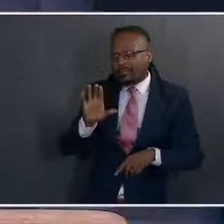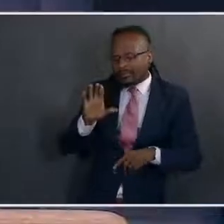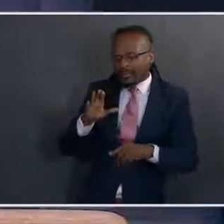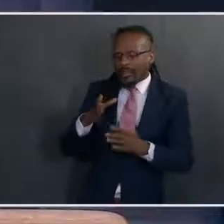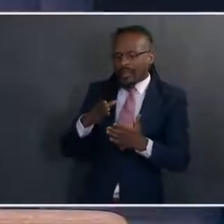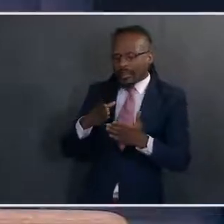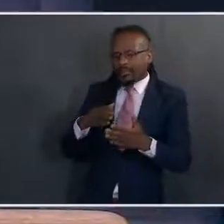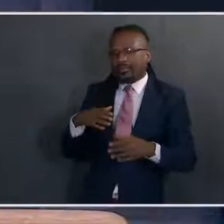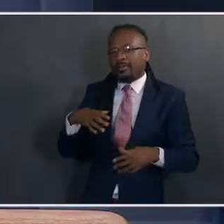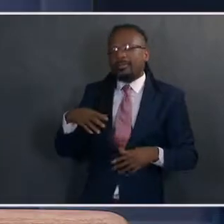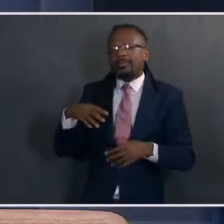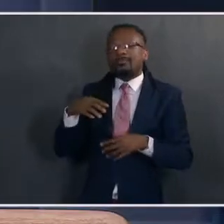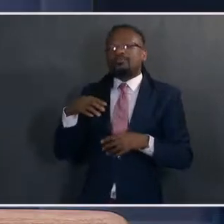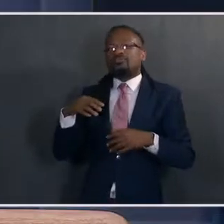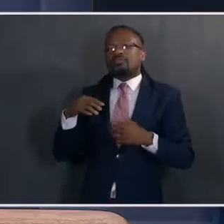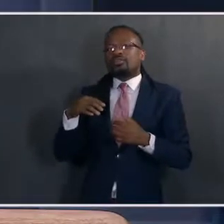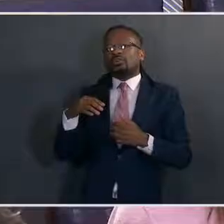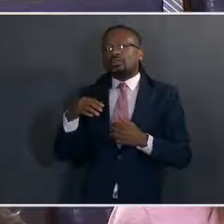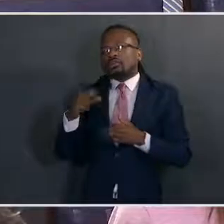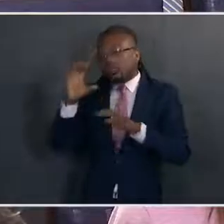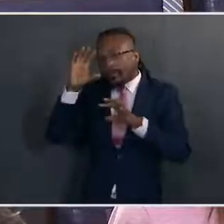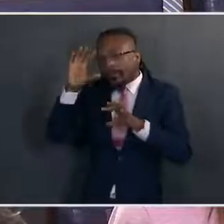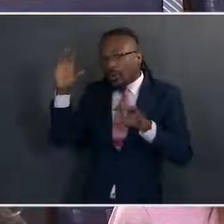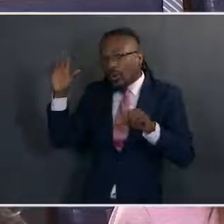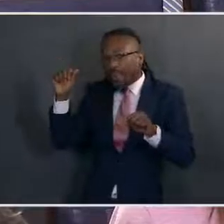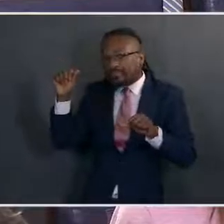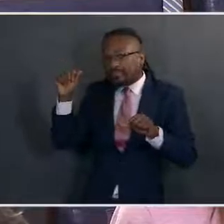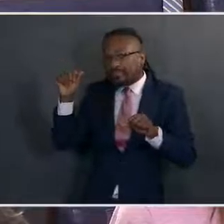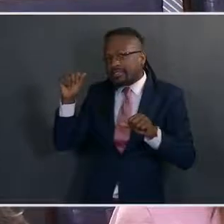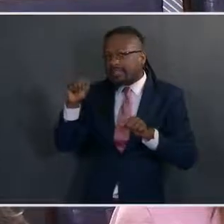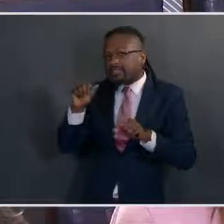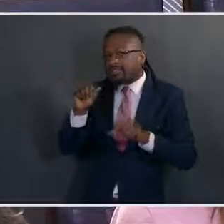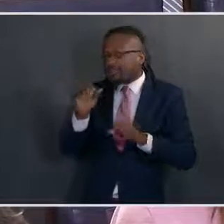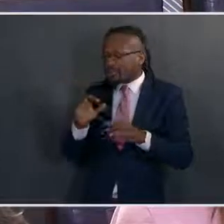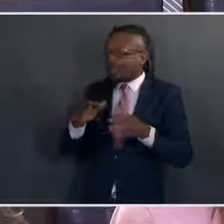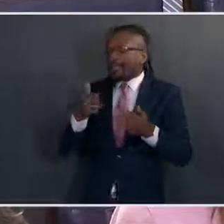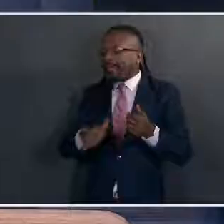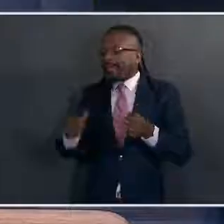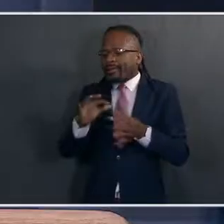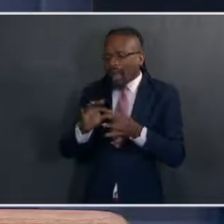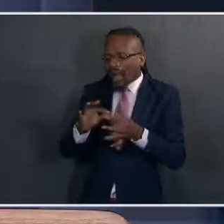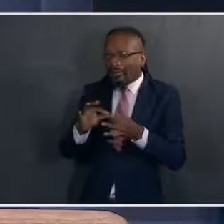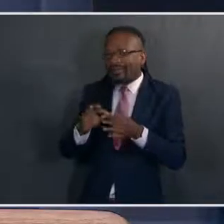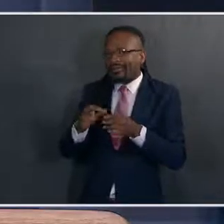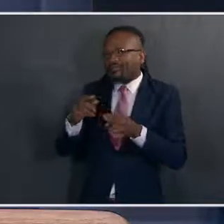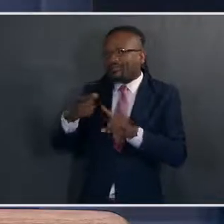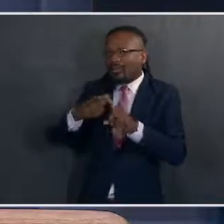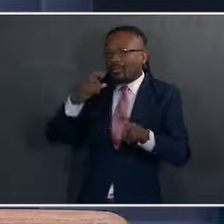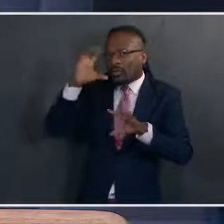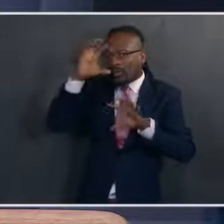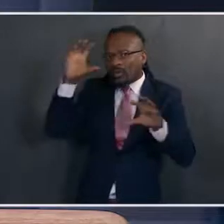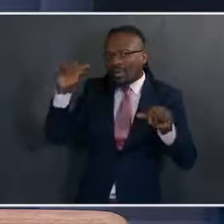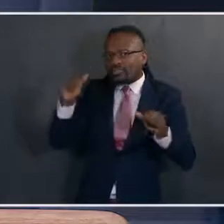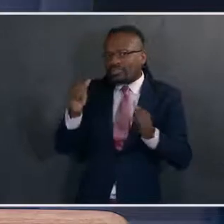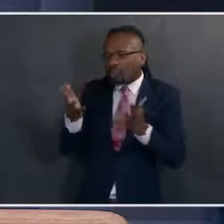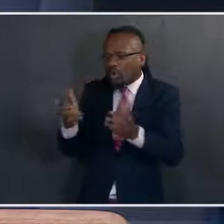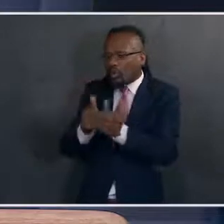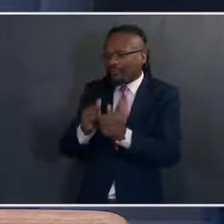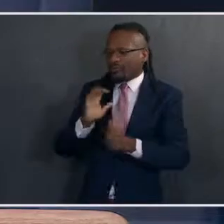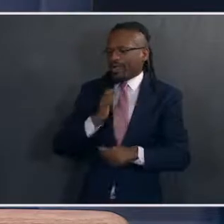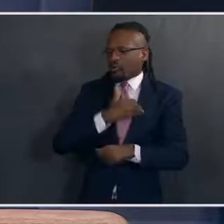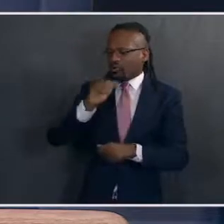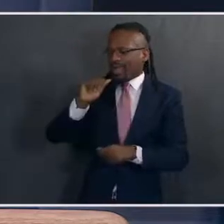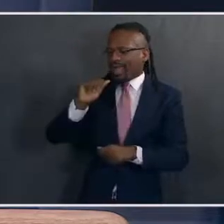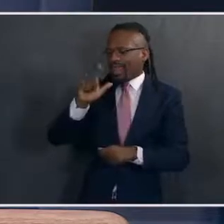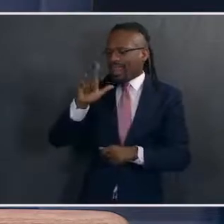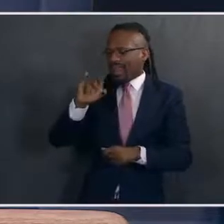has the president talked to EU allies about this? The president has certainly spoken with a number of European